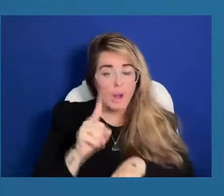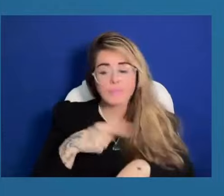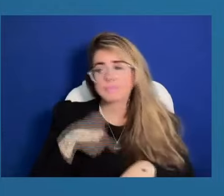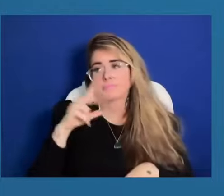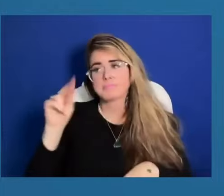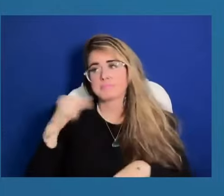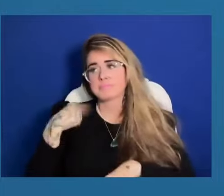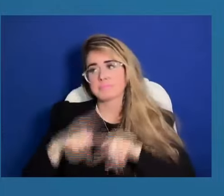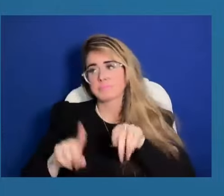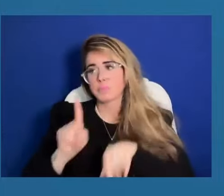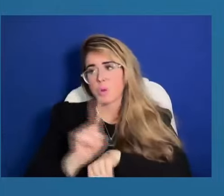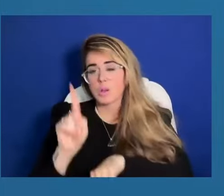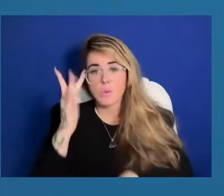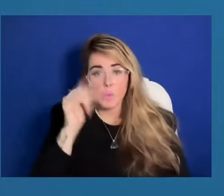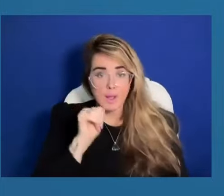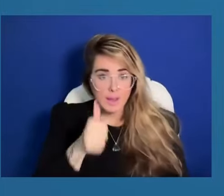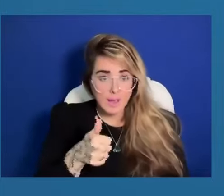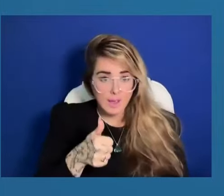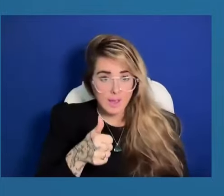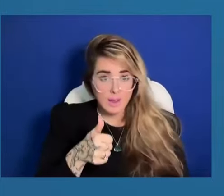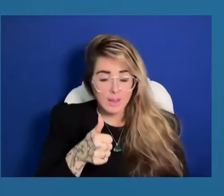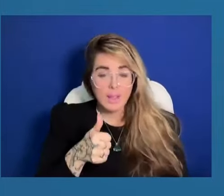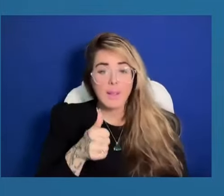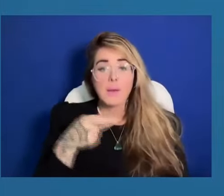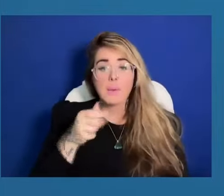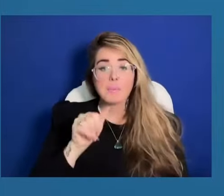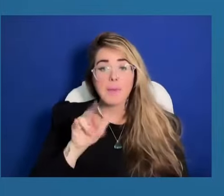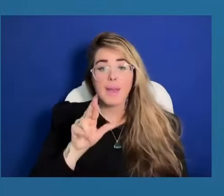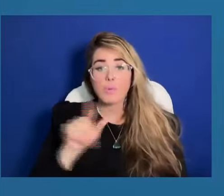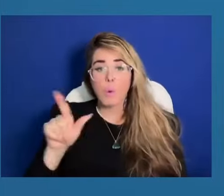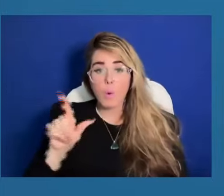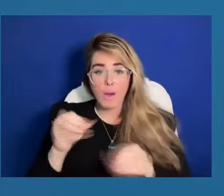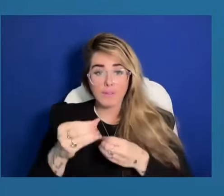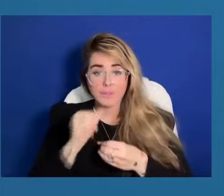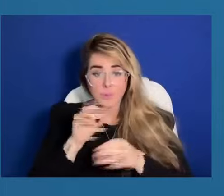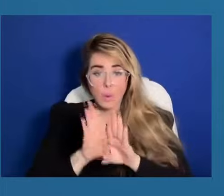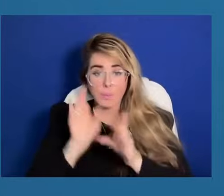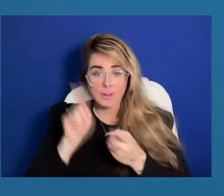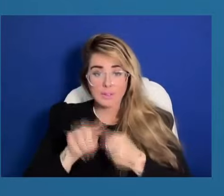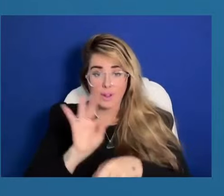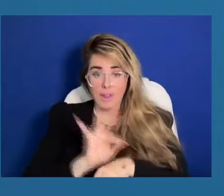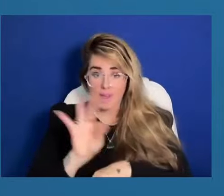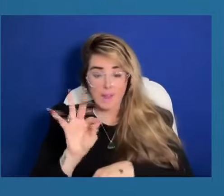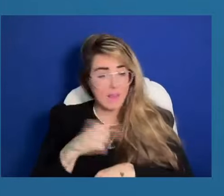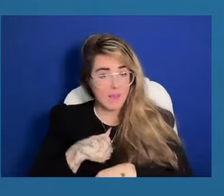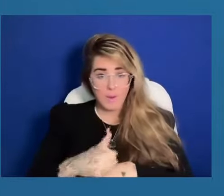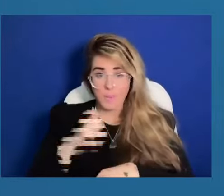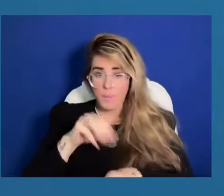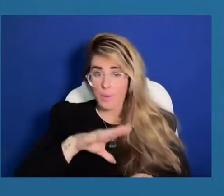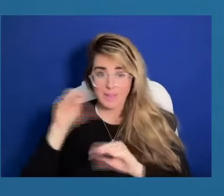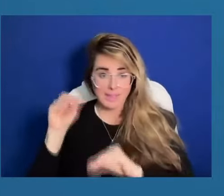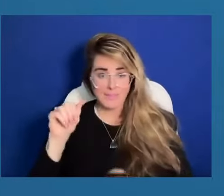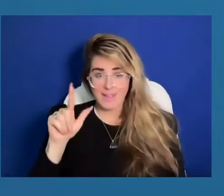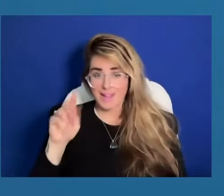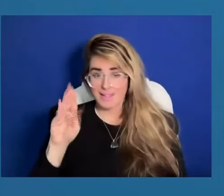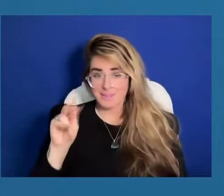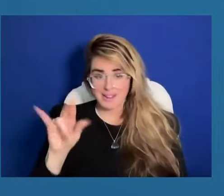couldn't I make 1 o'clock? Because the payroll office didn't open till 9. And I was not leaving Albany